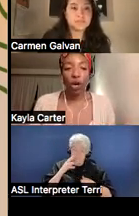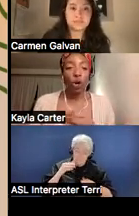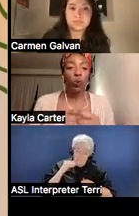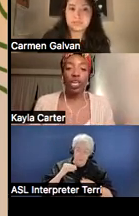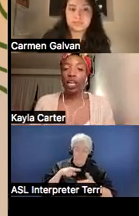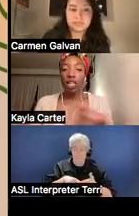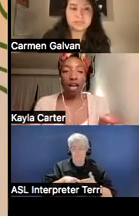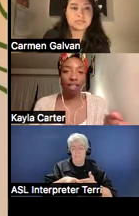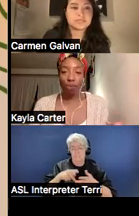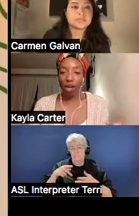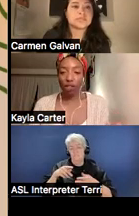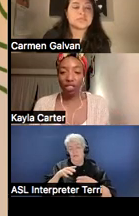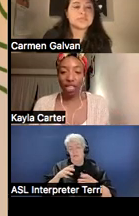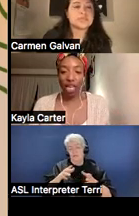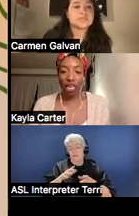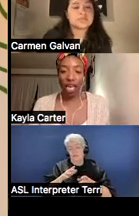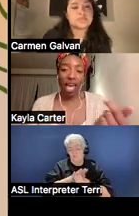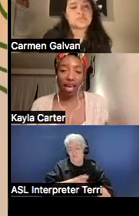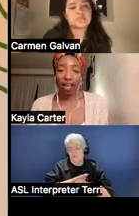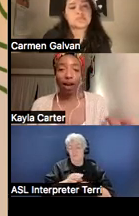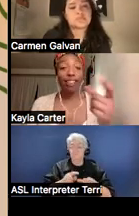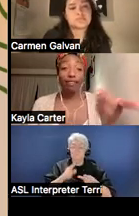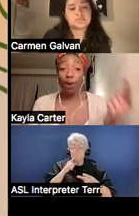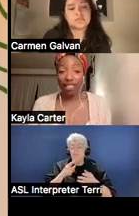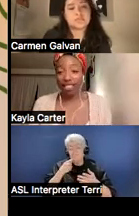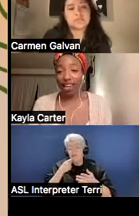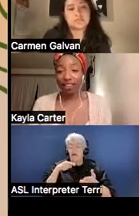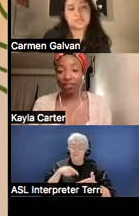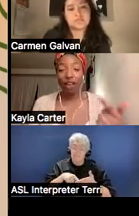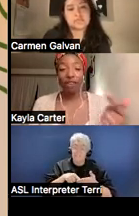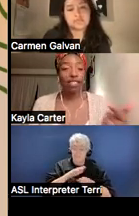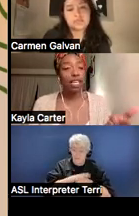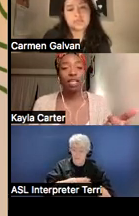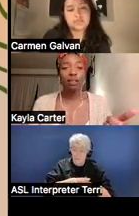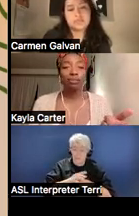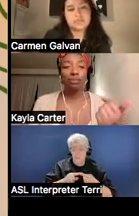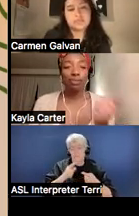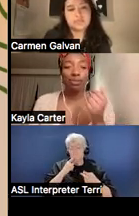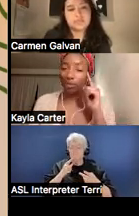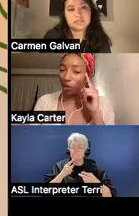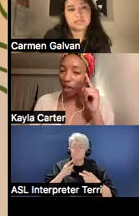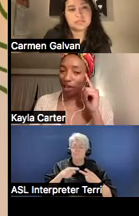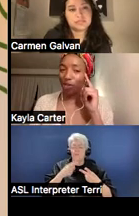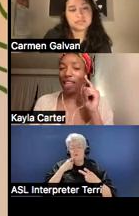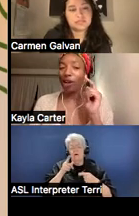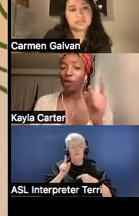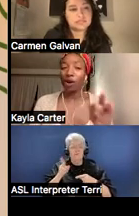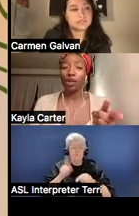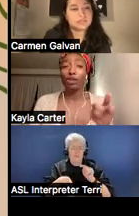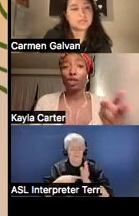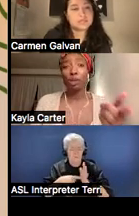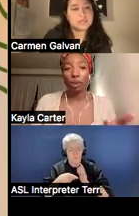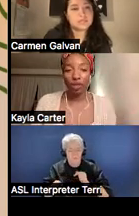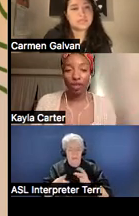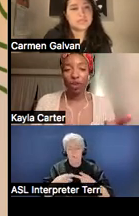pressure, we could clock that pressure as like a, and that voice inside of us that says, you can't afford that, or